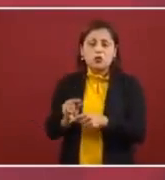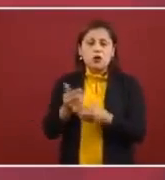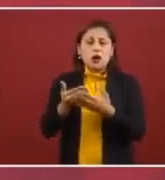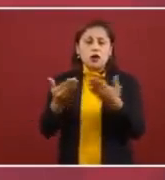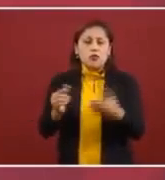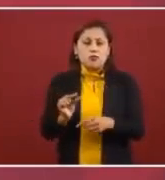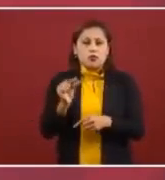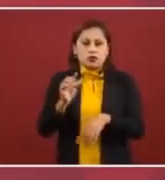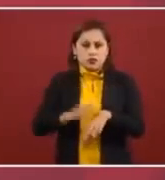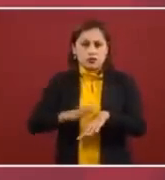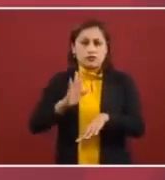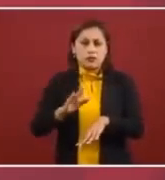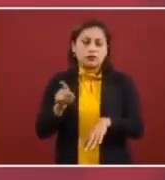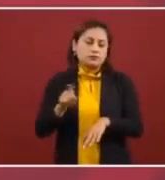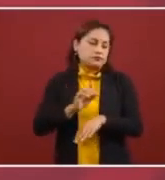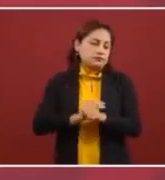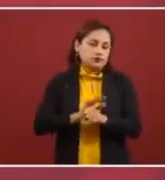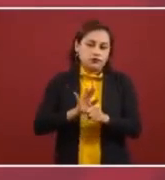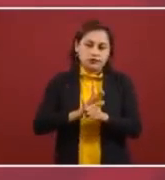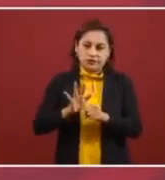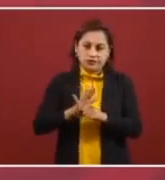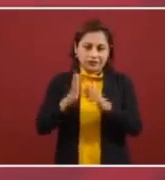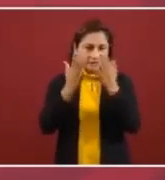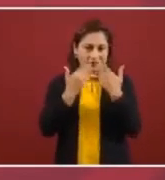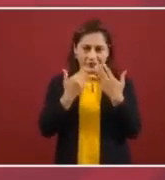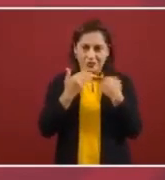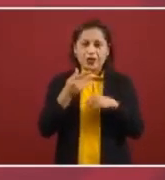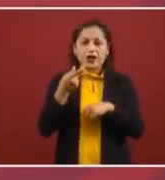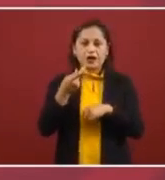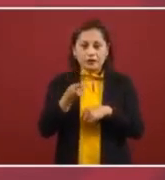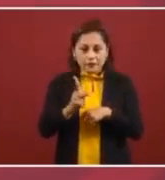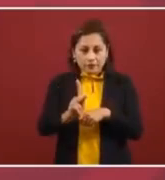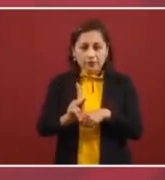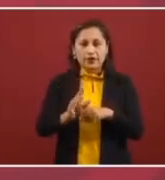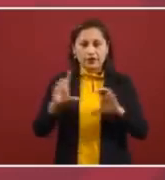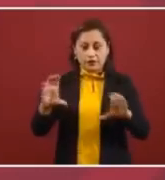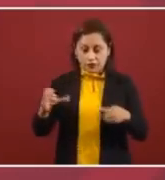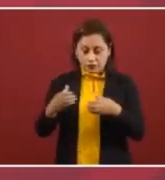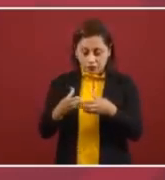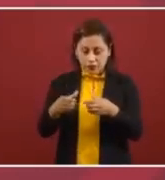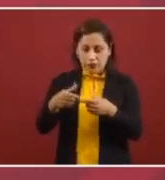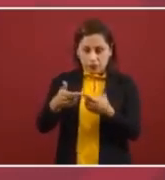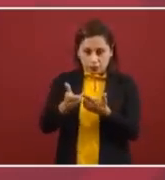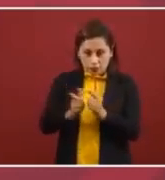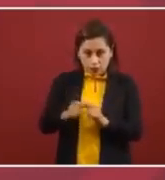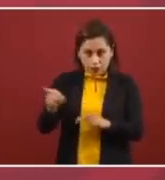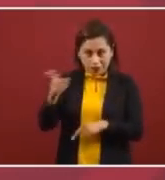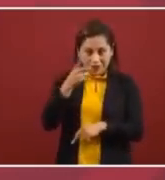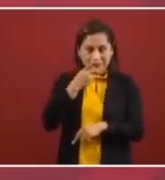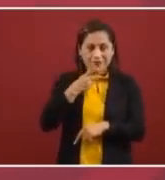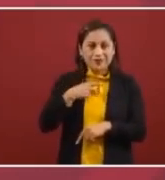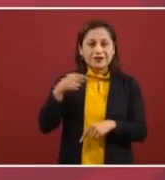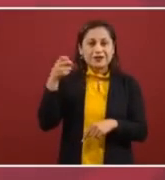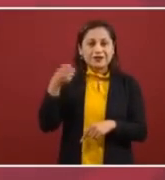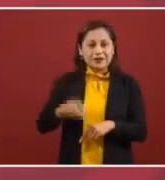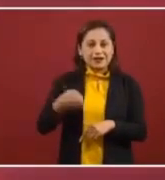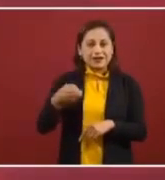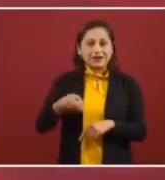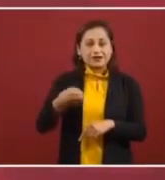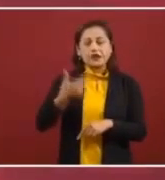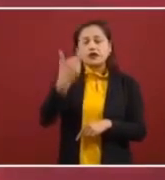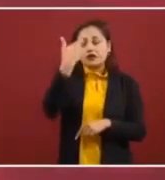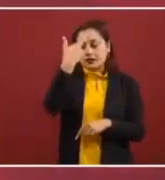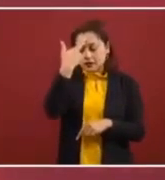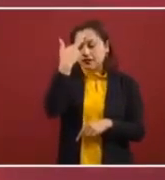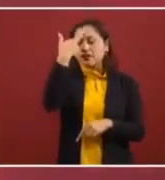It's still not enough, so that group that varias cosas, entre ellas, y adelanto, revisar qué